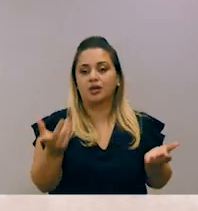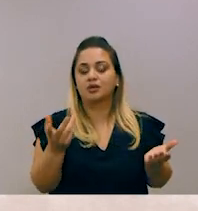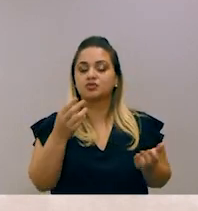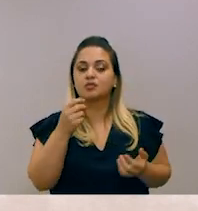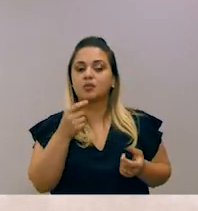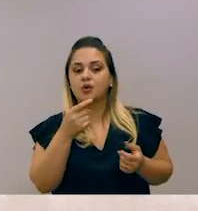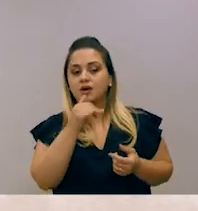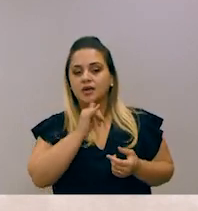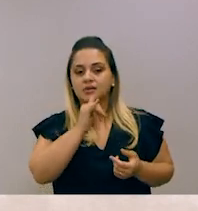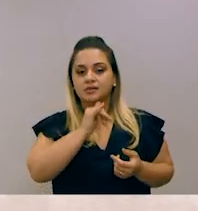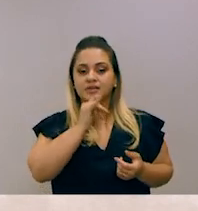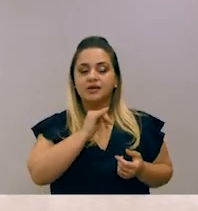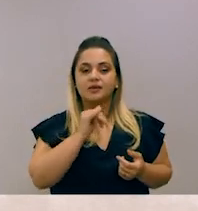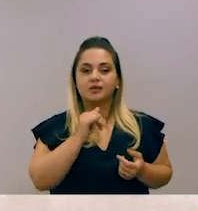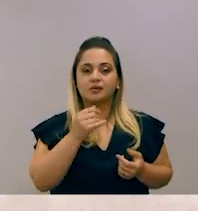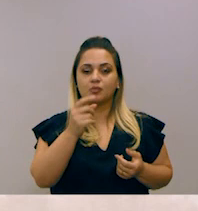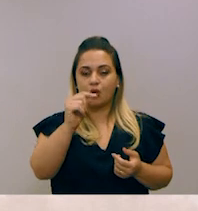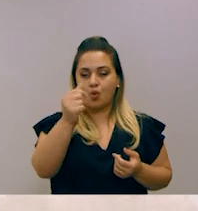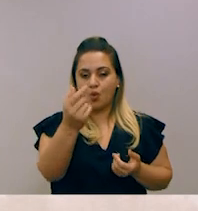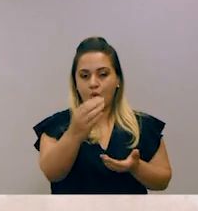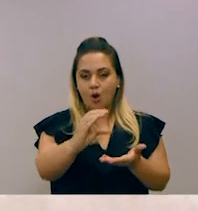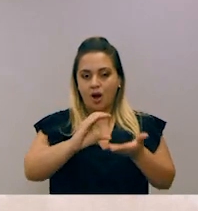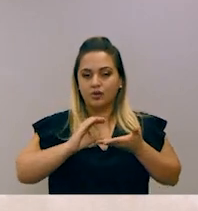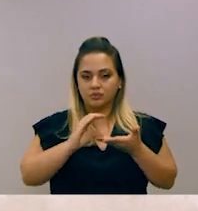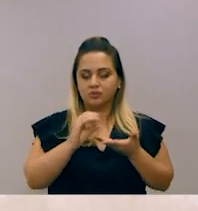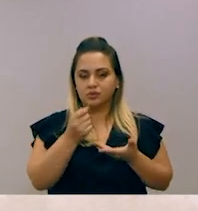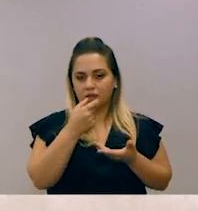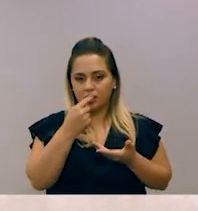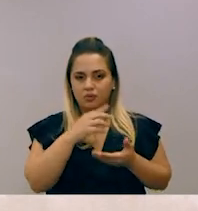of sickness, aid,